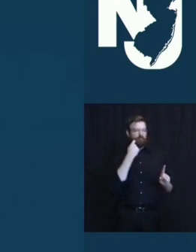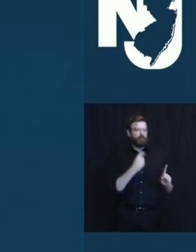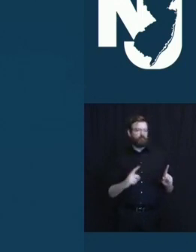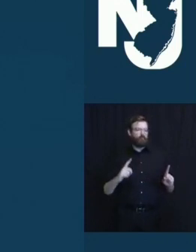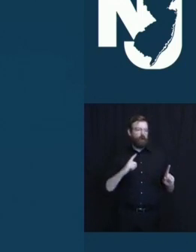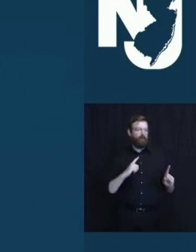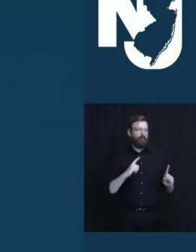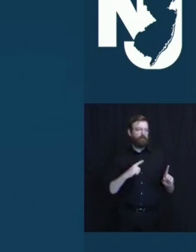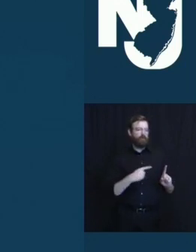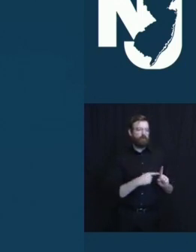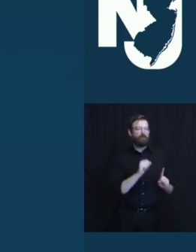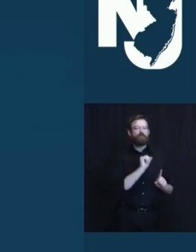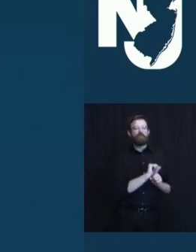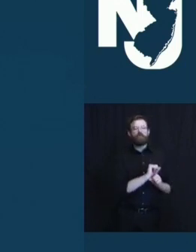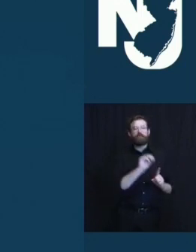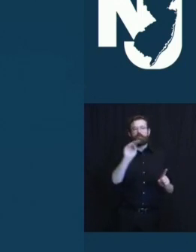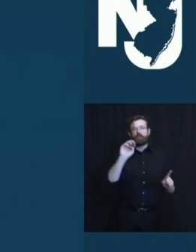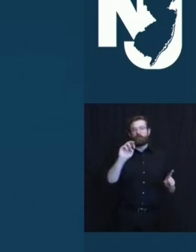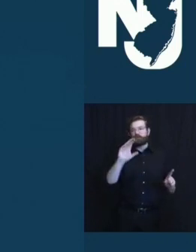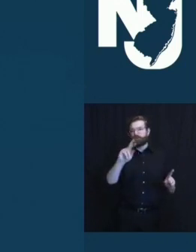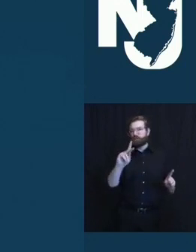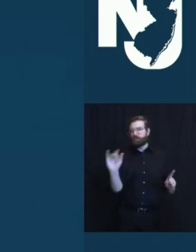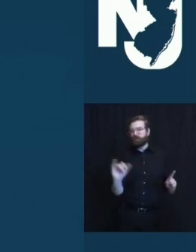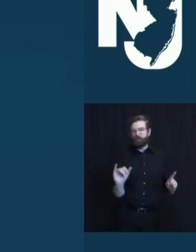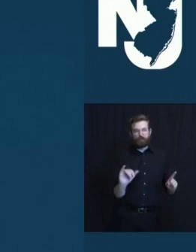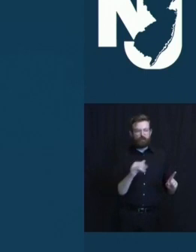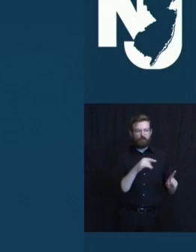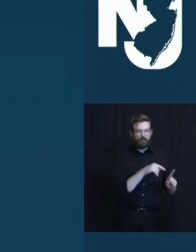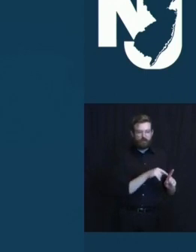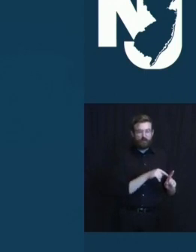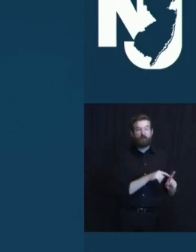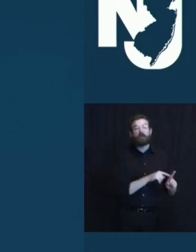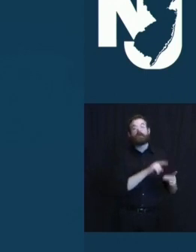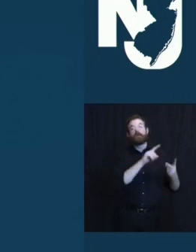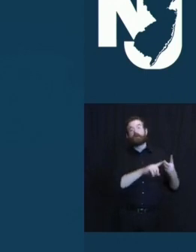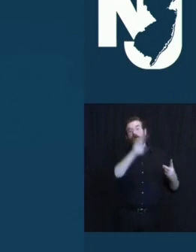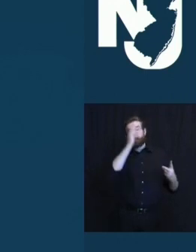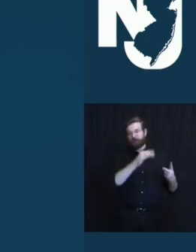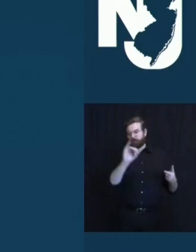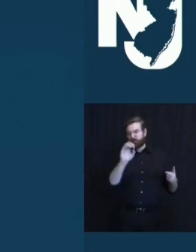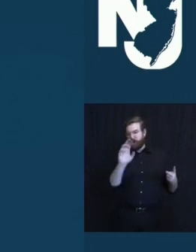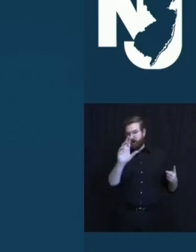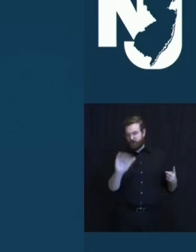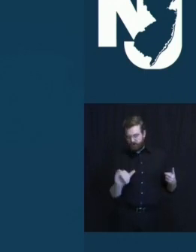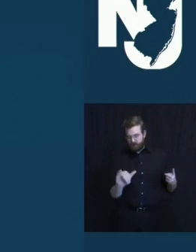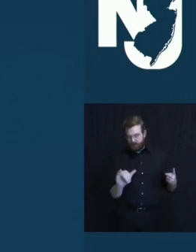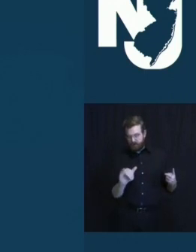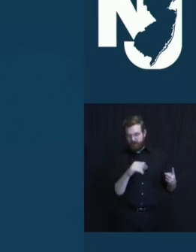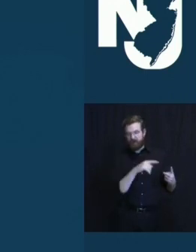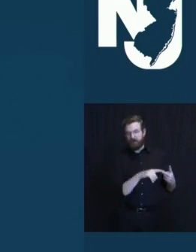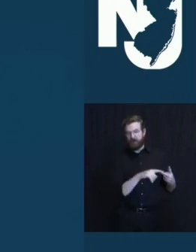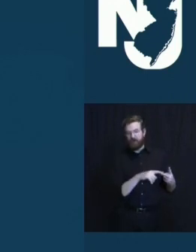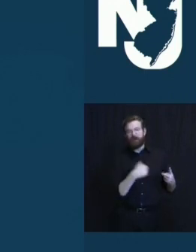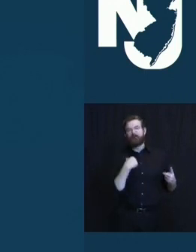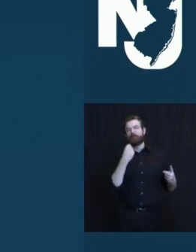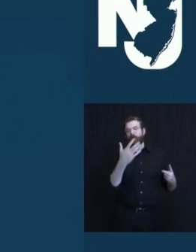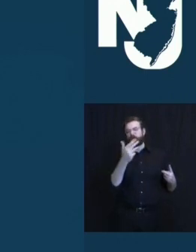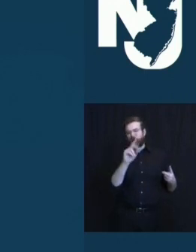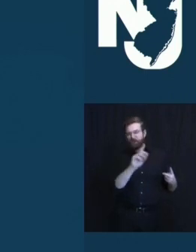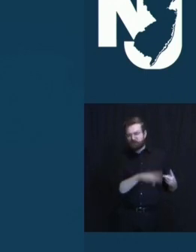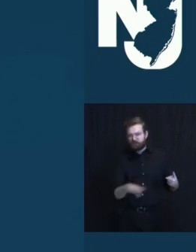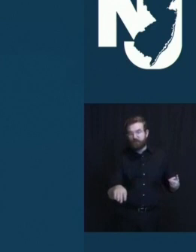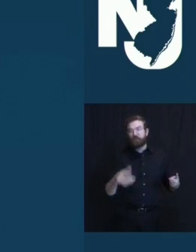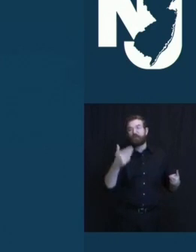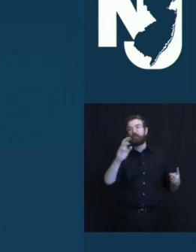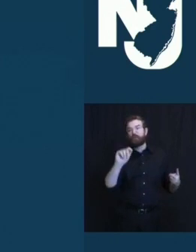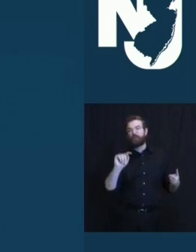and great-grandchildren. A tremendous life of discovery. God bless you, Arnie. Thank you for your service to our nation, our